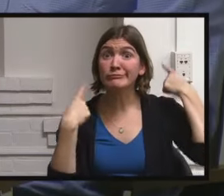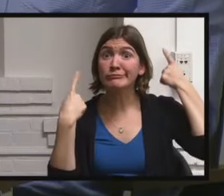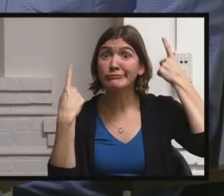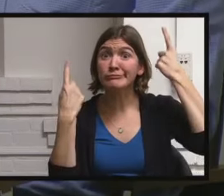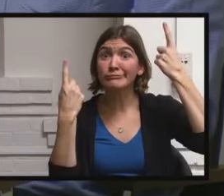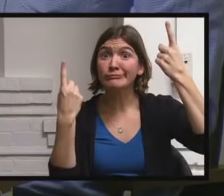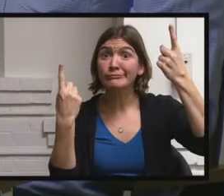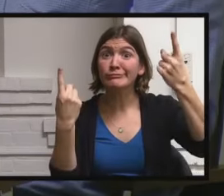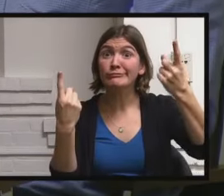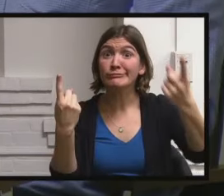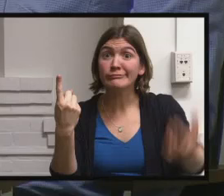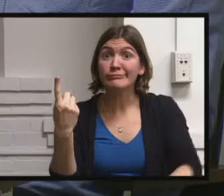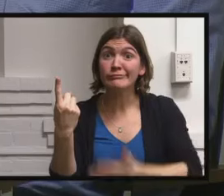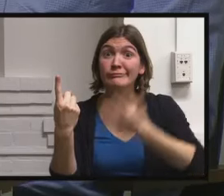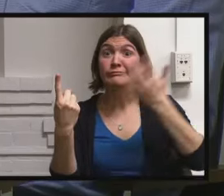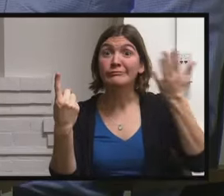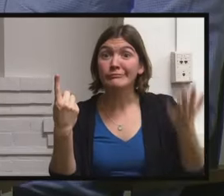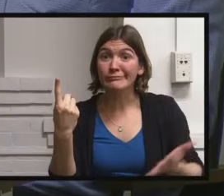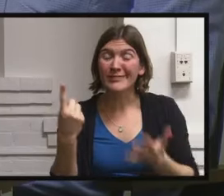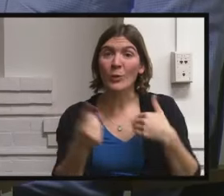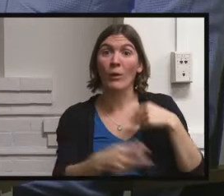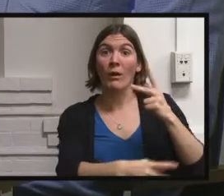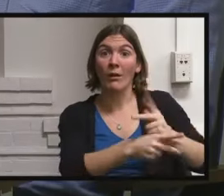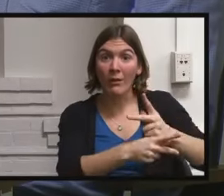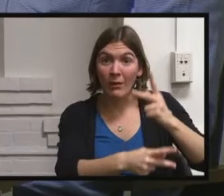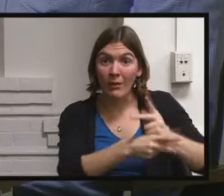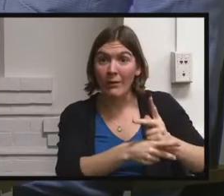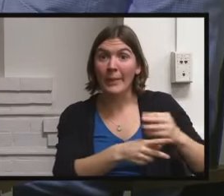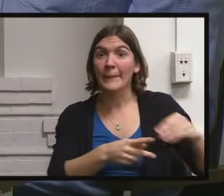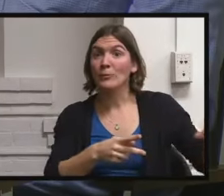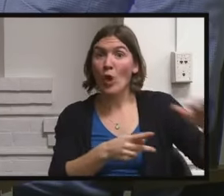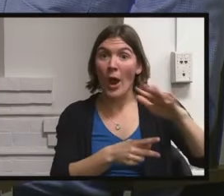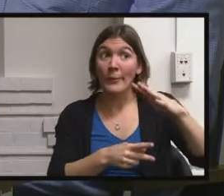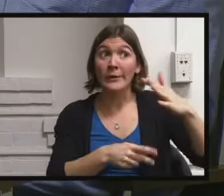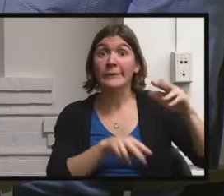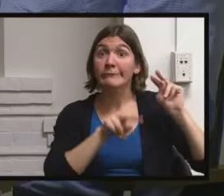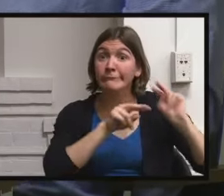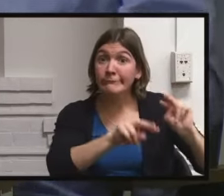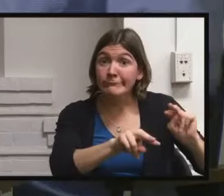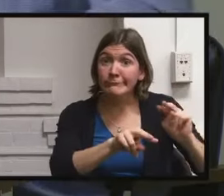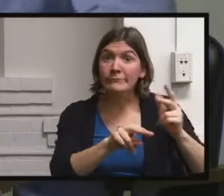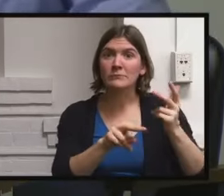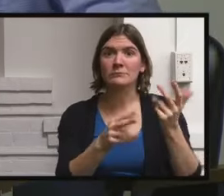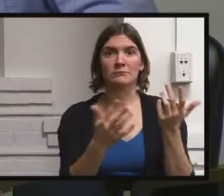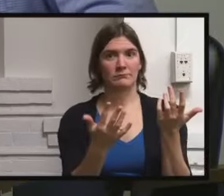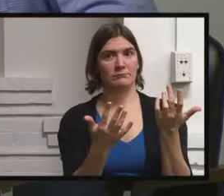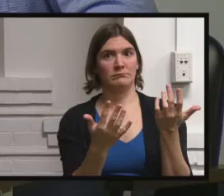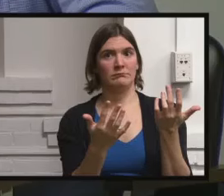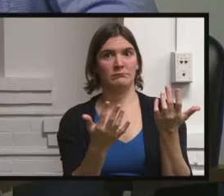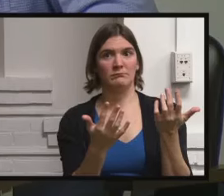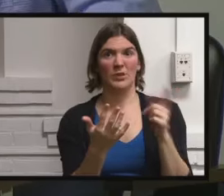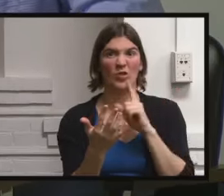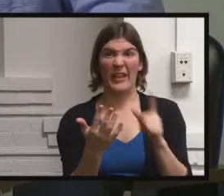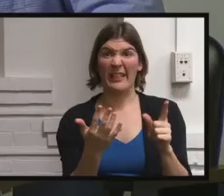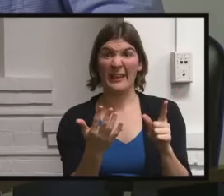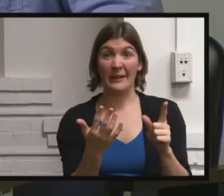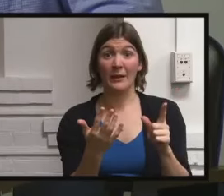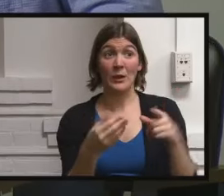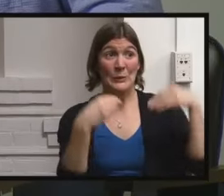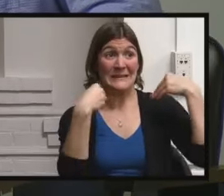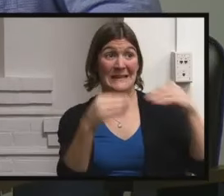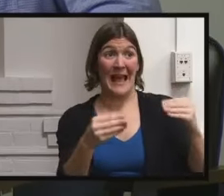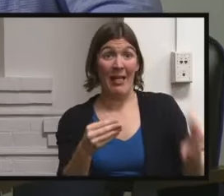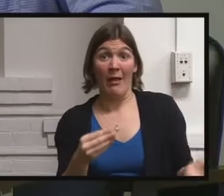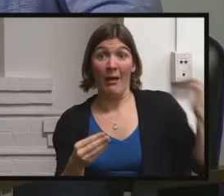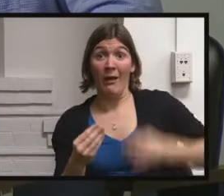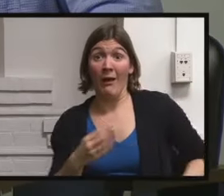costs associated with maintaining those parcels have made it such that there really isn't going to be any net